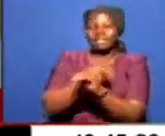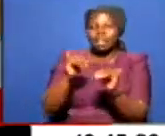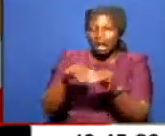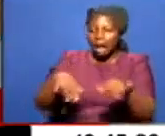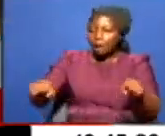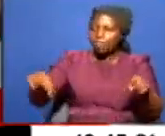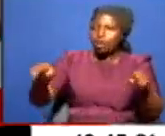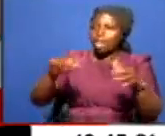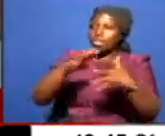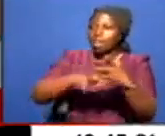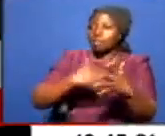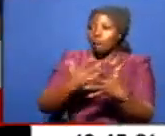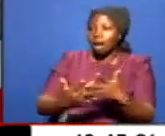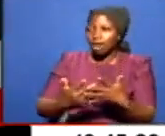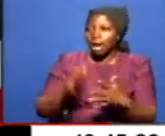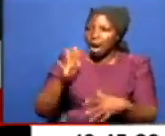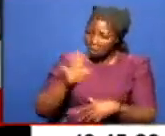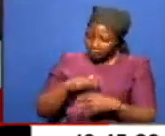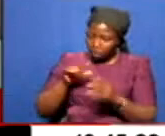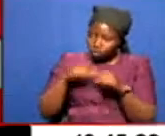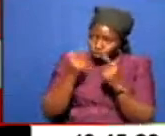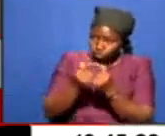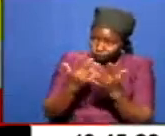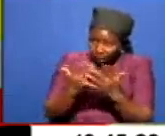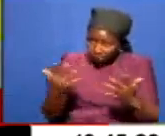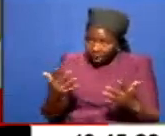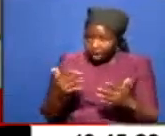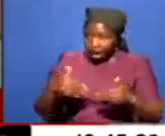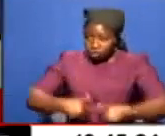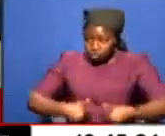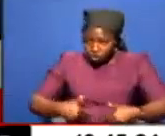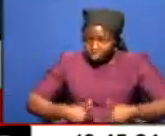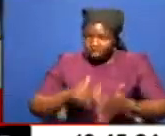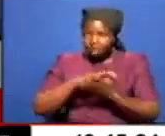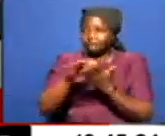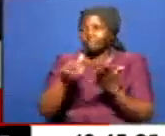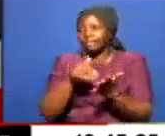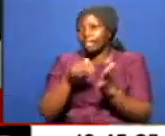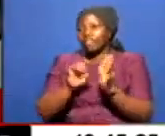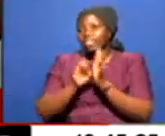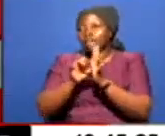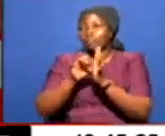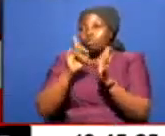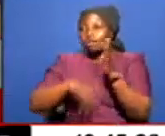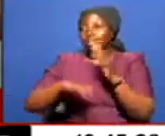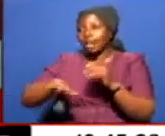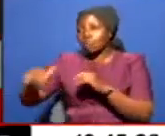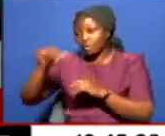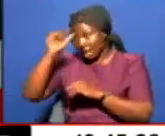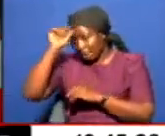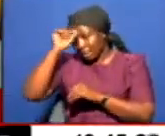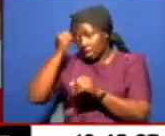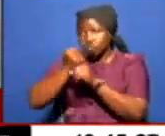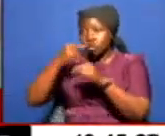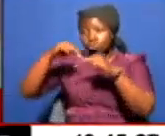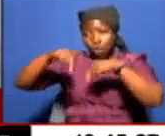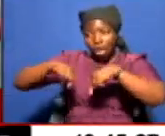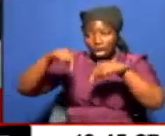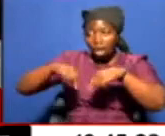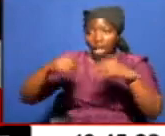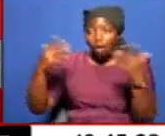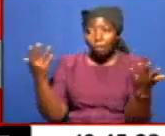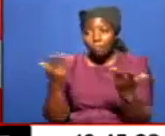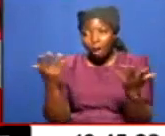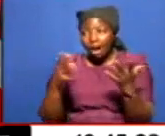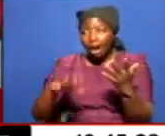network, you know, a women group somewhere, a youth center, like what county governments are today doing, where, you know,